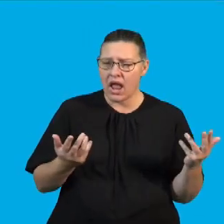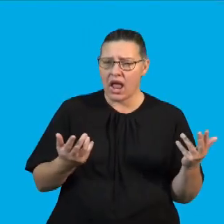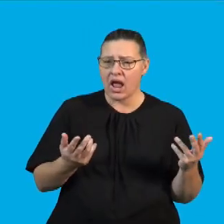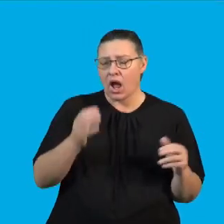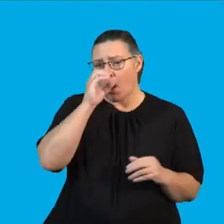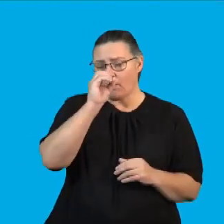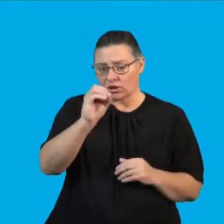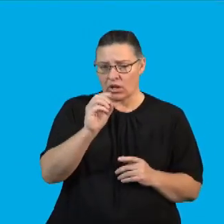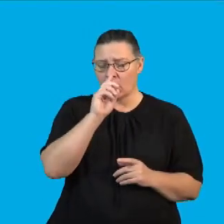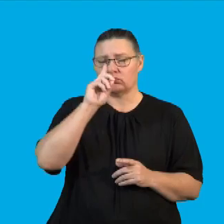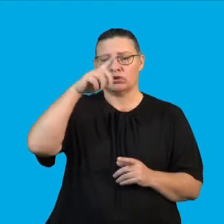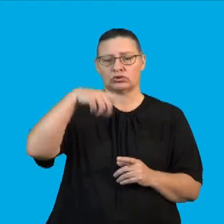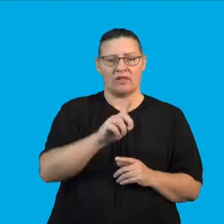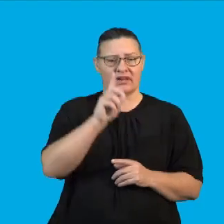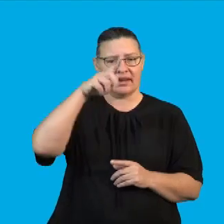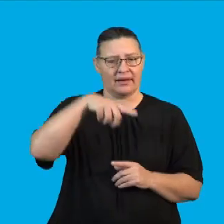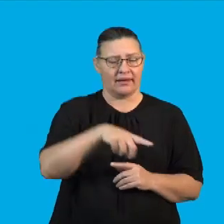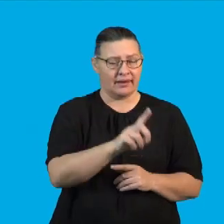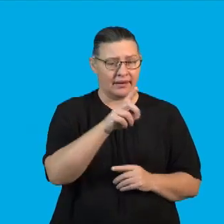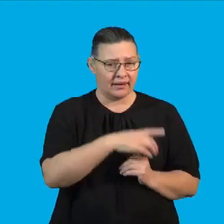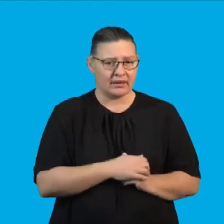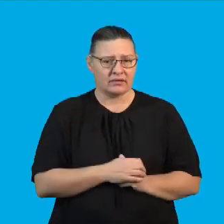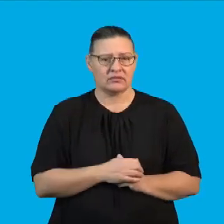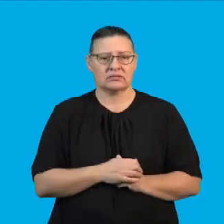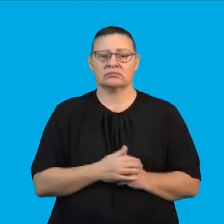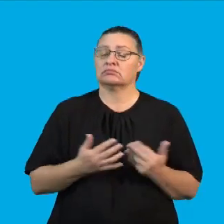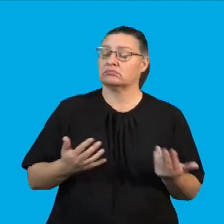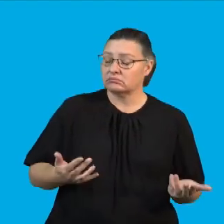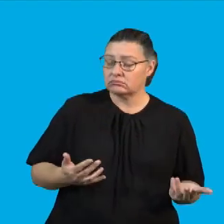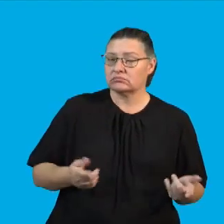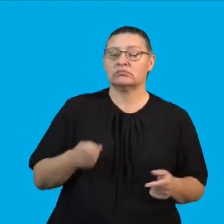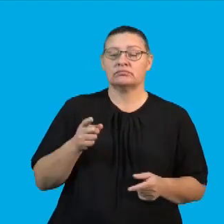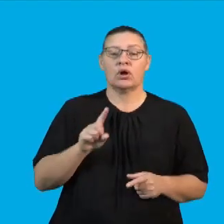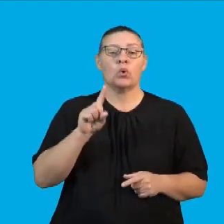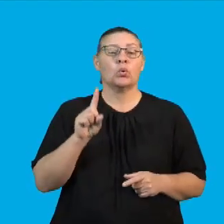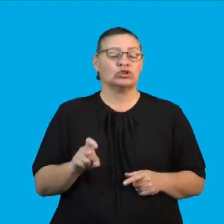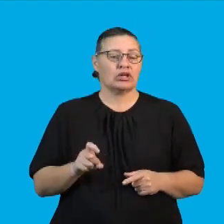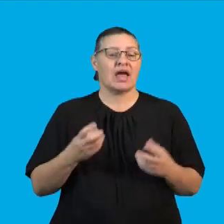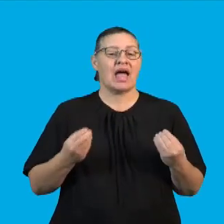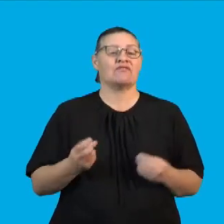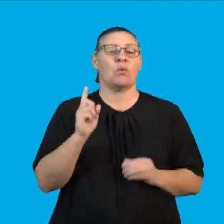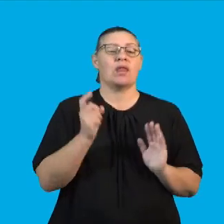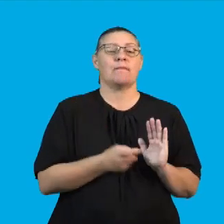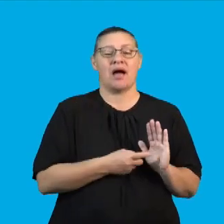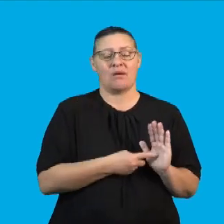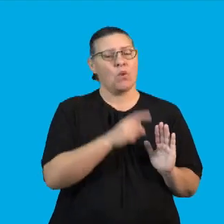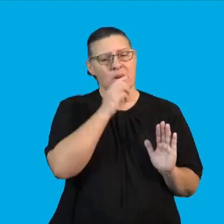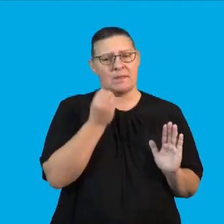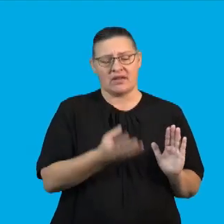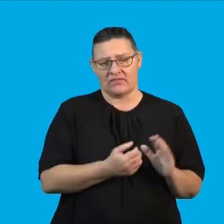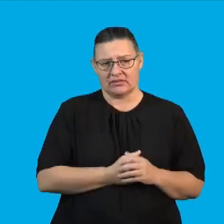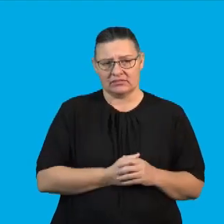the bottlenose dolphin. We are naming. Therefore, this question only has 1